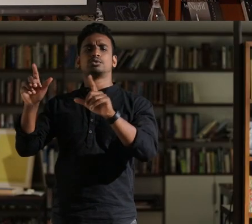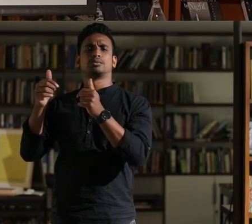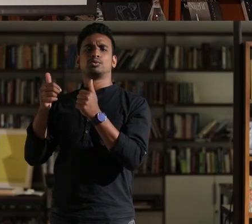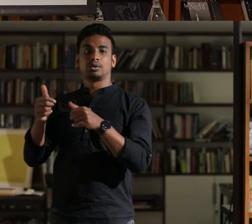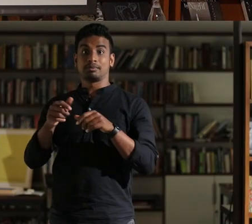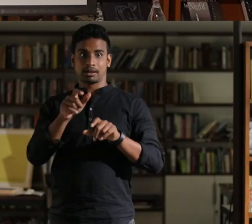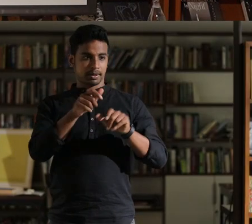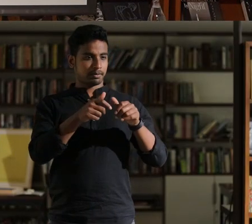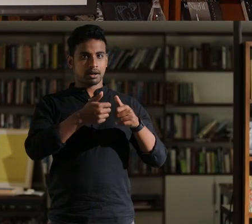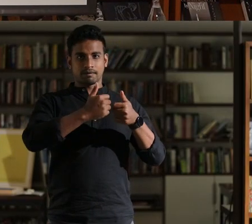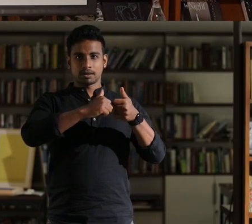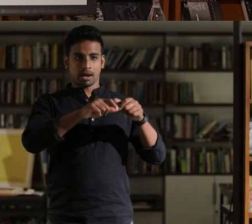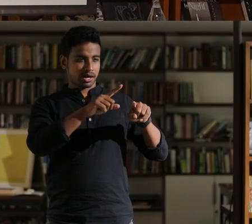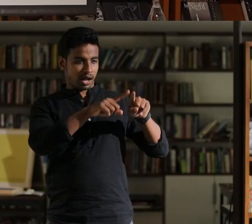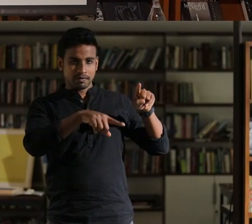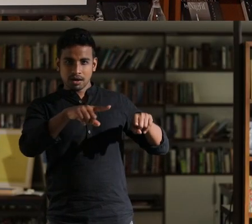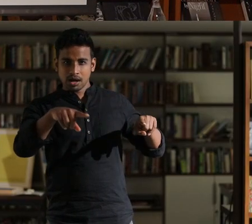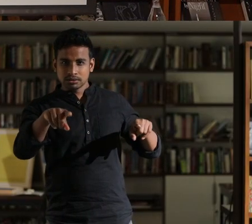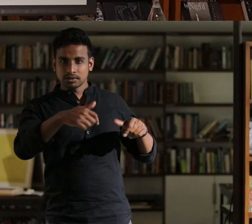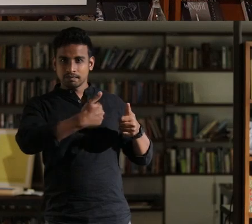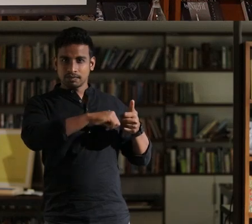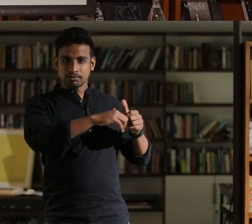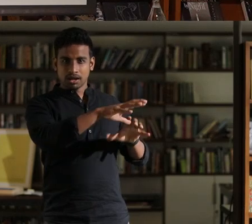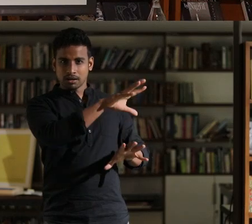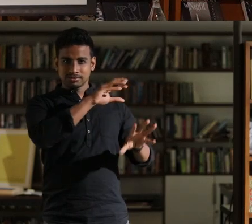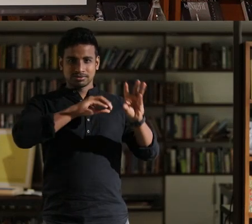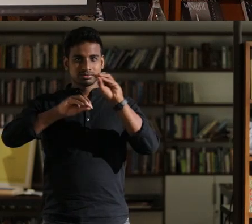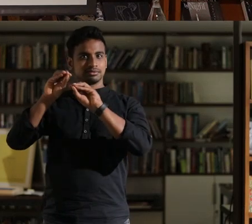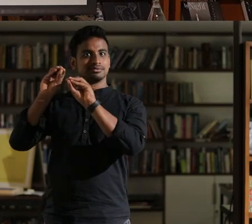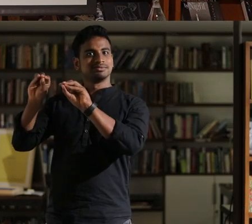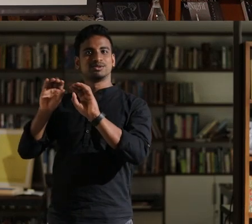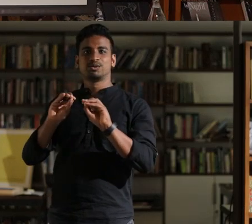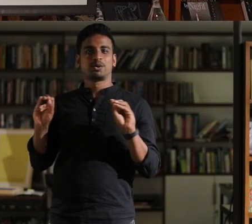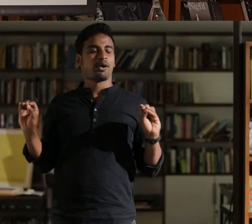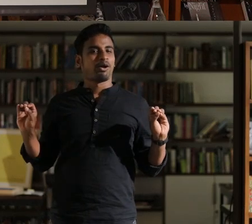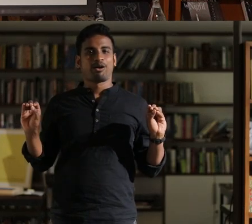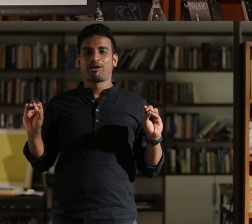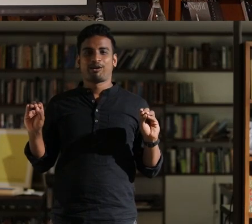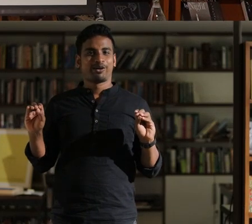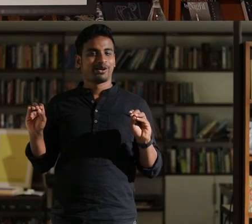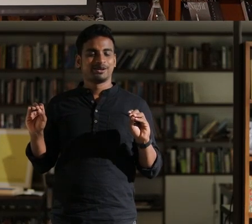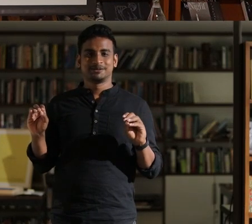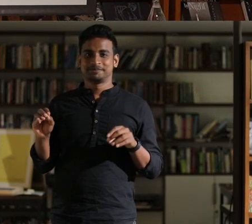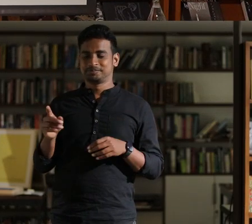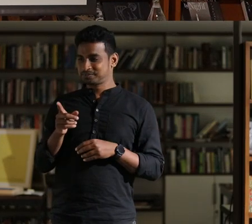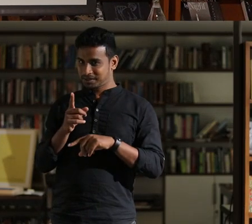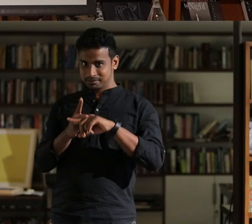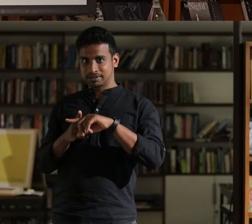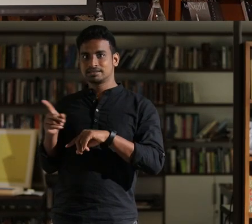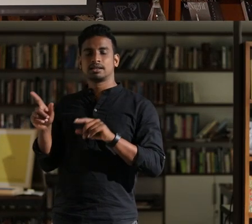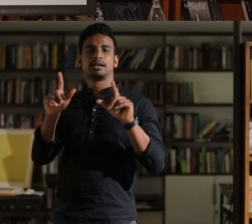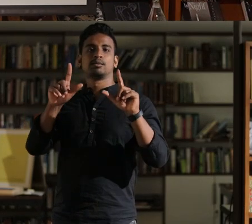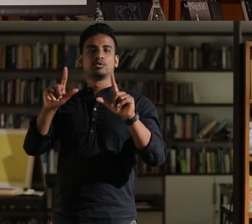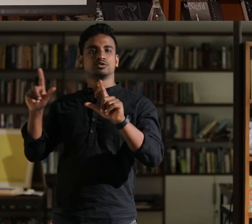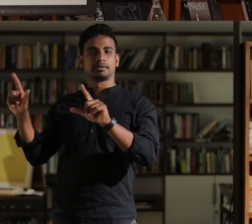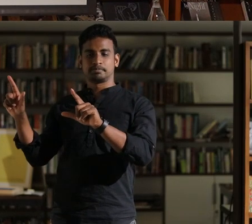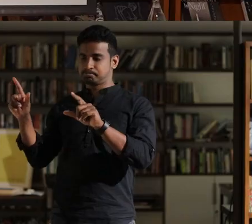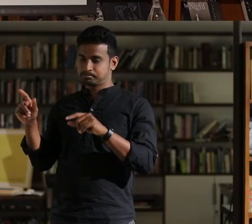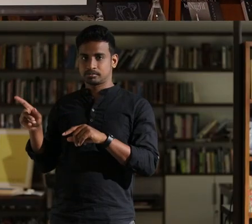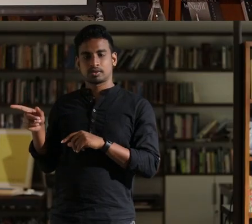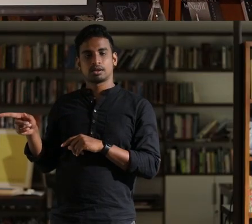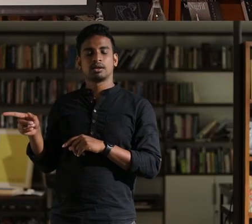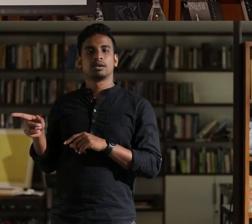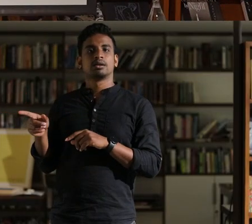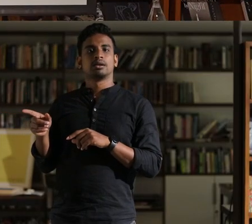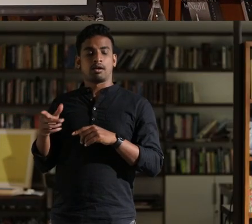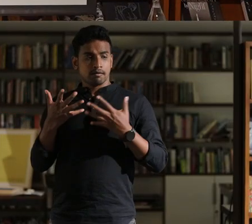opinions. And as the people who run the museum, that's one of the things they were very clear about. We want to bring